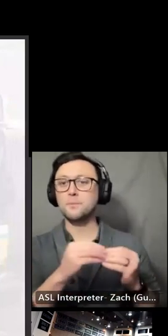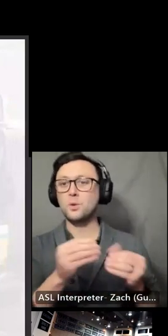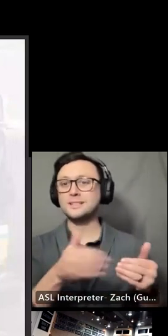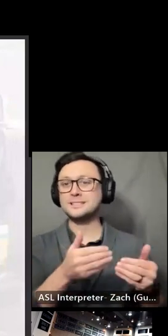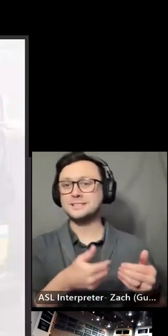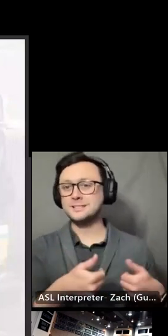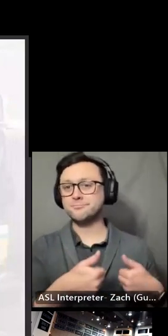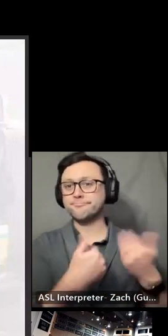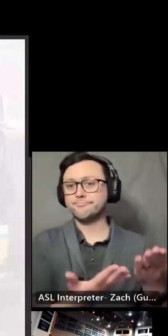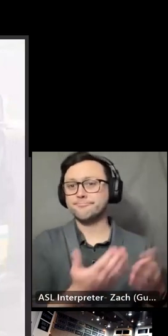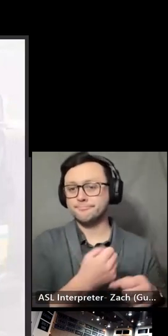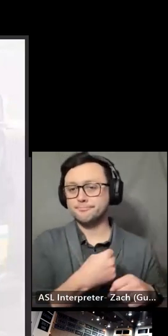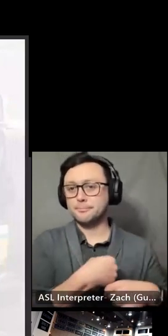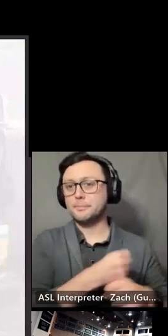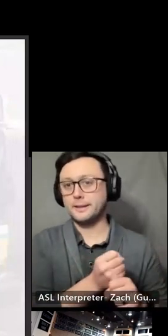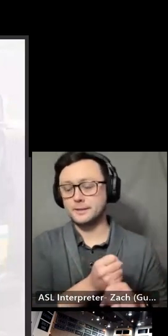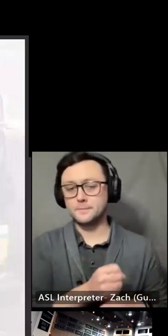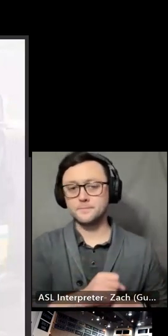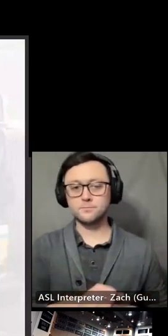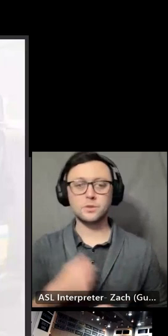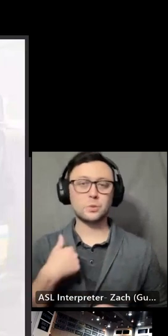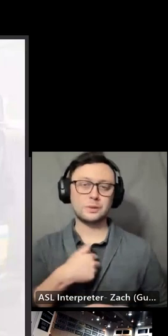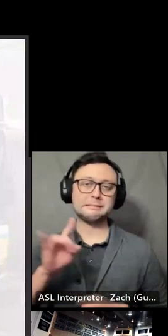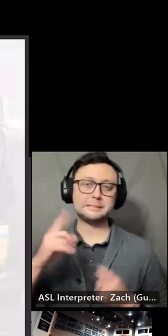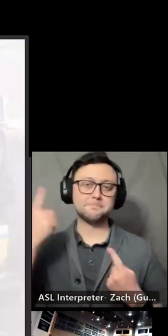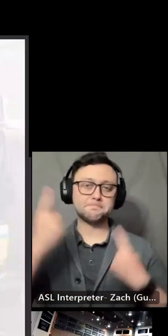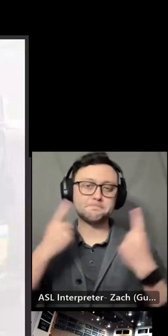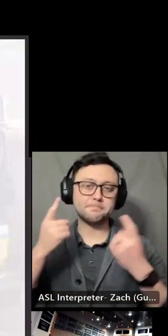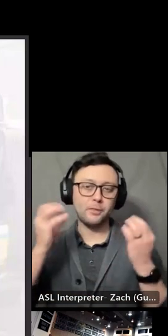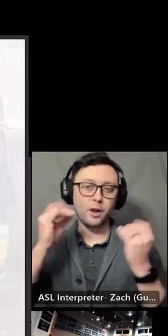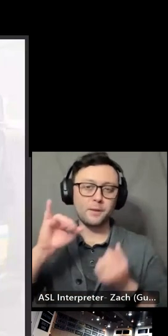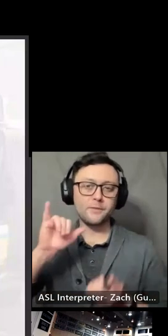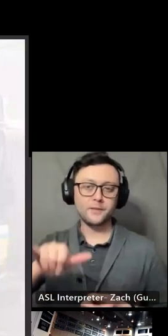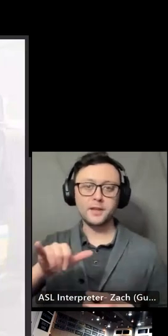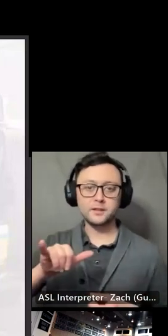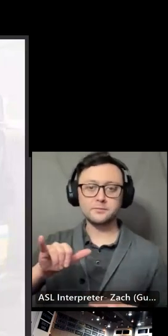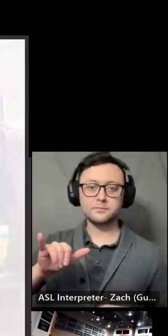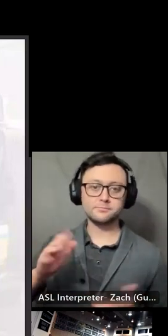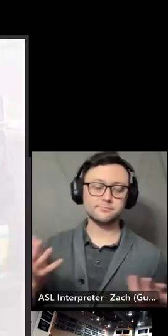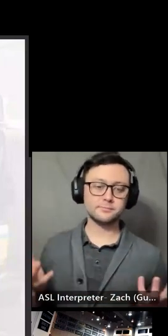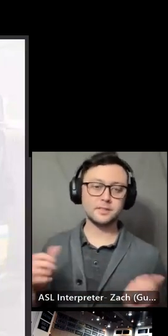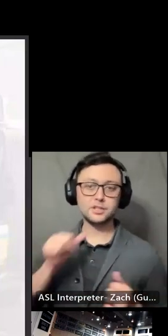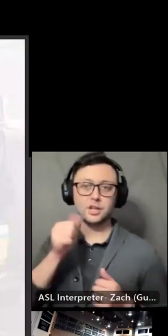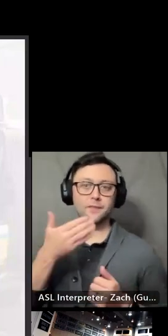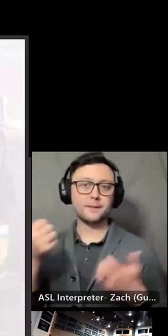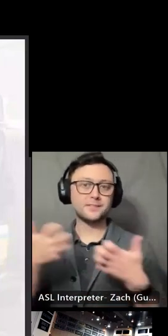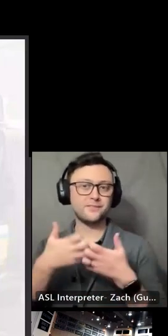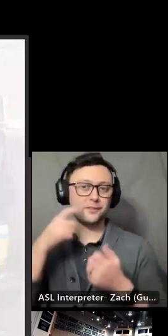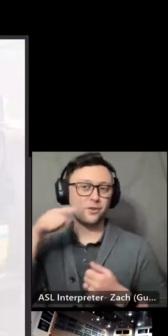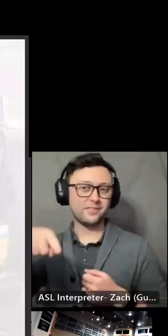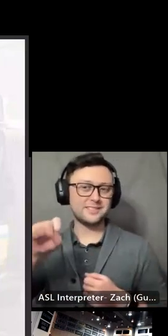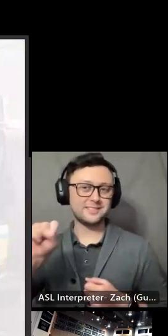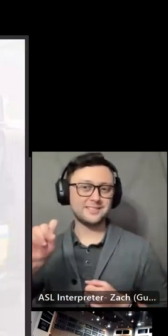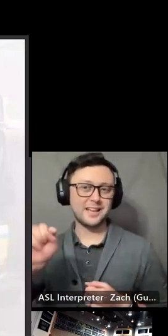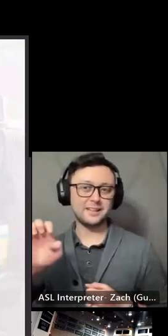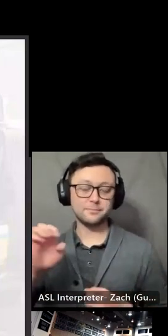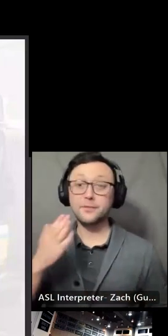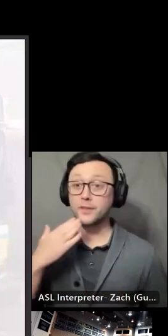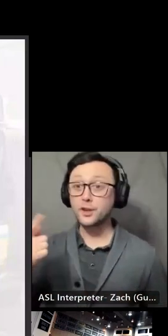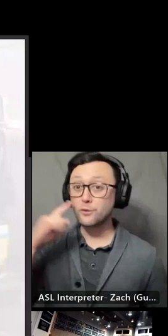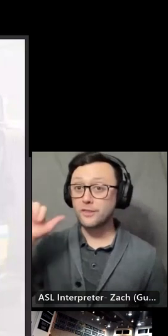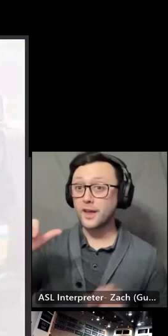Thank you for the comment. Something we've thought about as well, but not the best fit for this site right now.